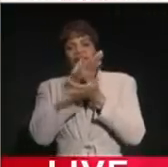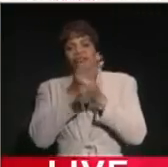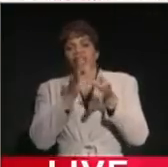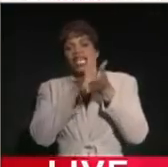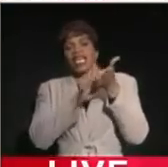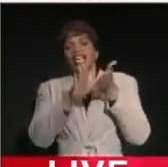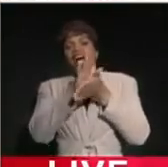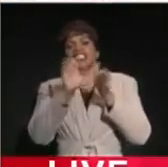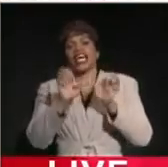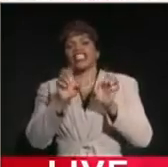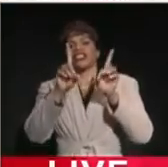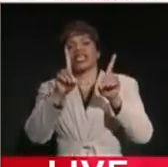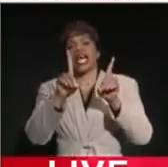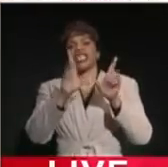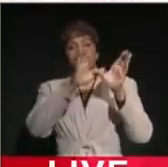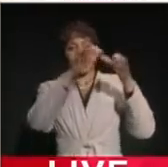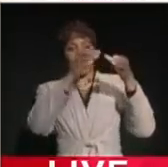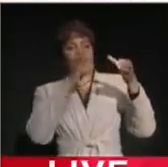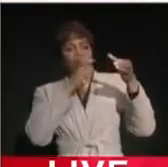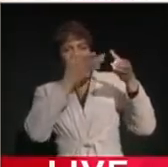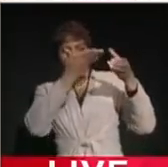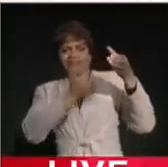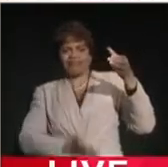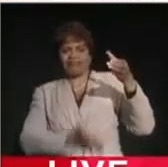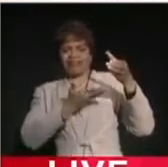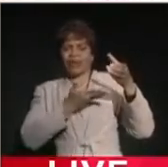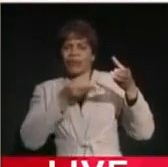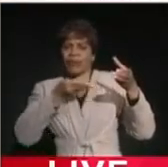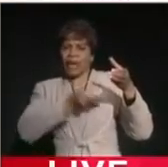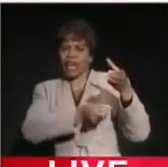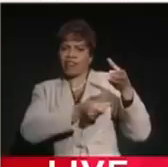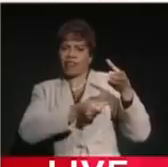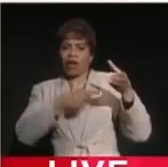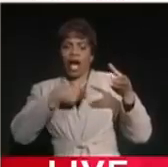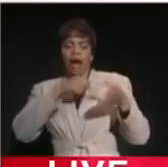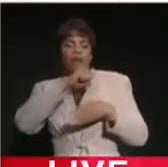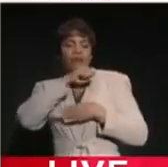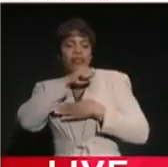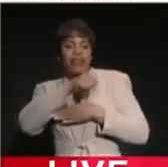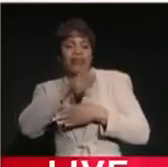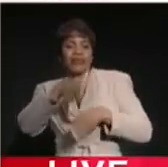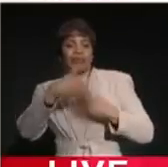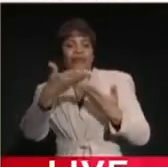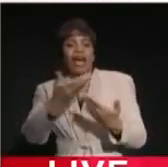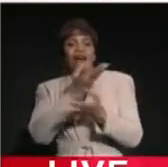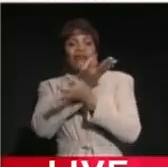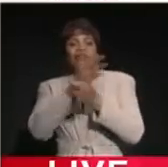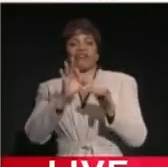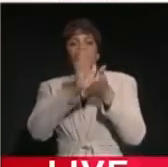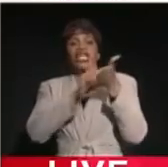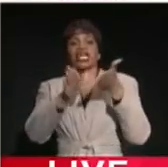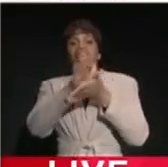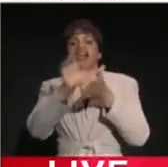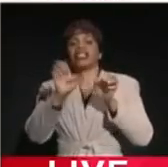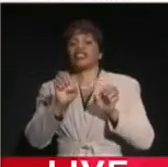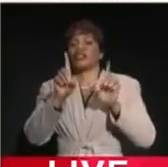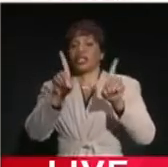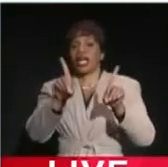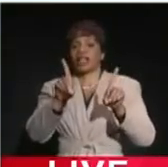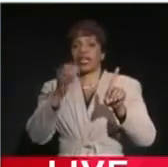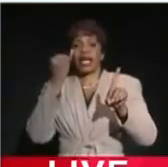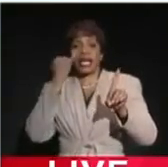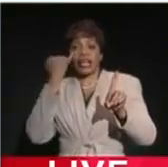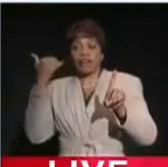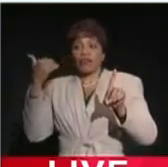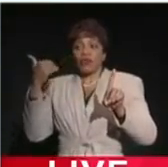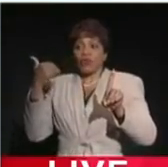falls in the category of who's going to pay for it. I would love to provide you with a free college education. And if you have the means to